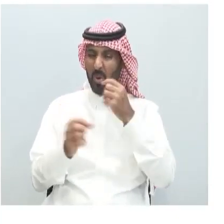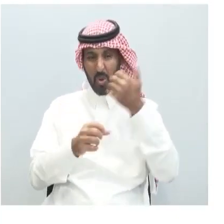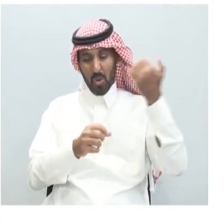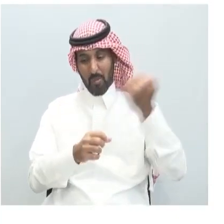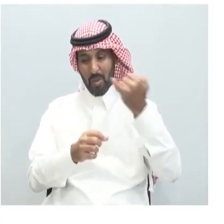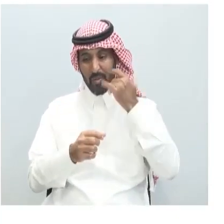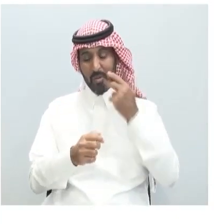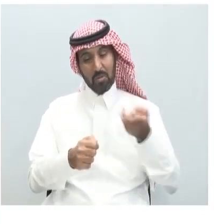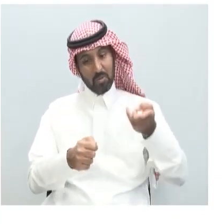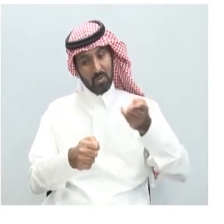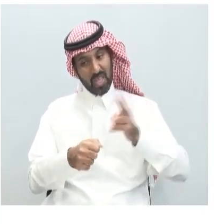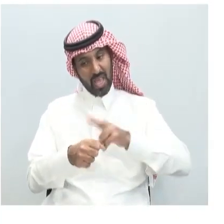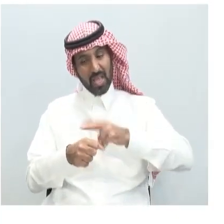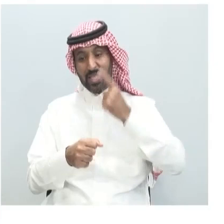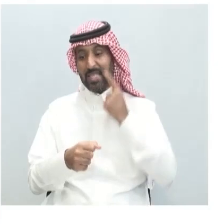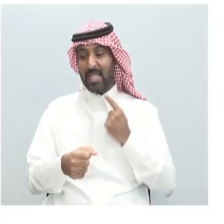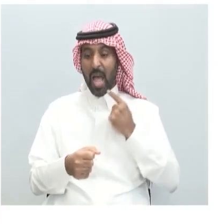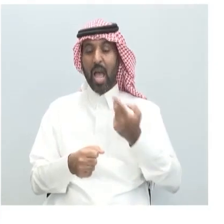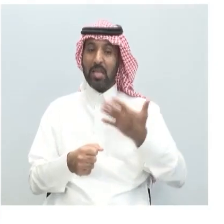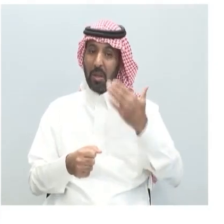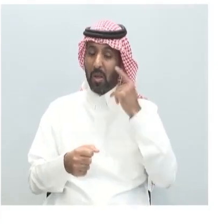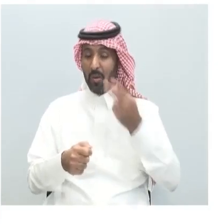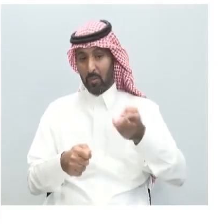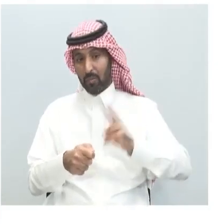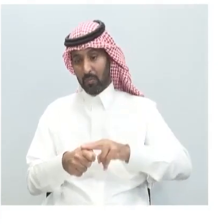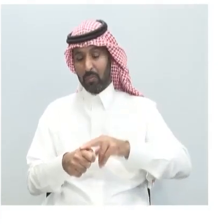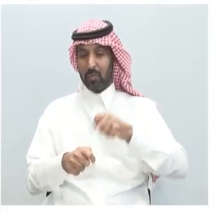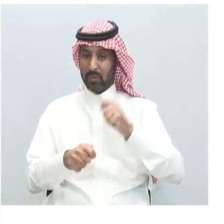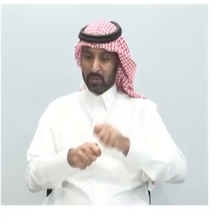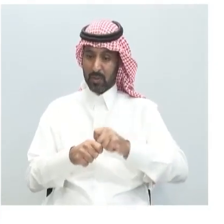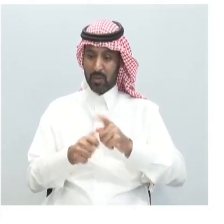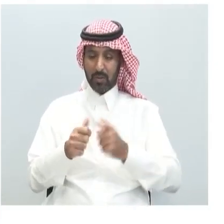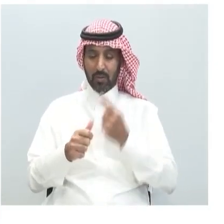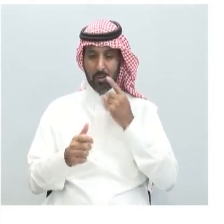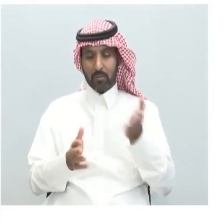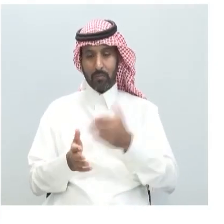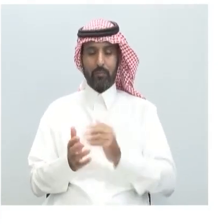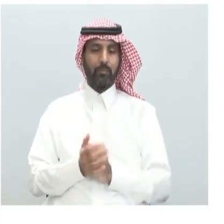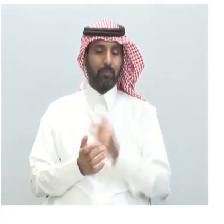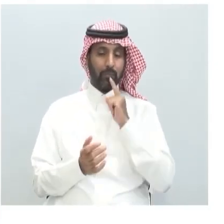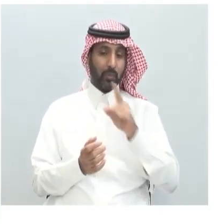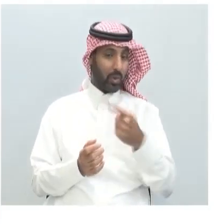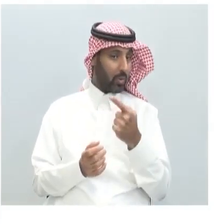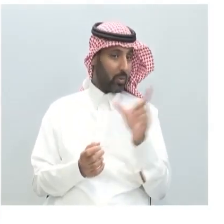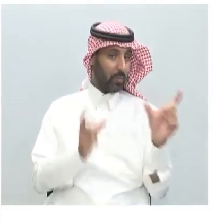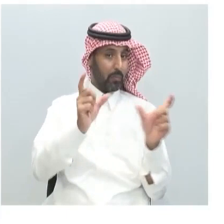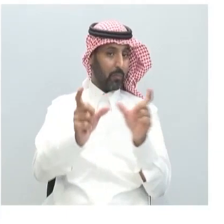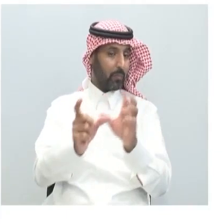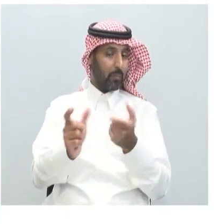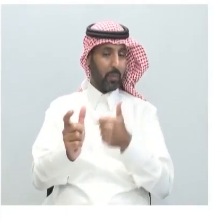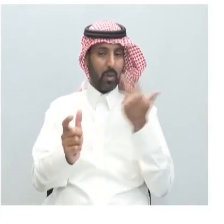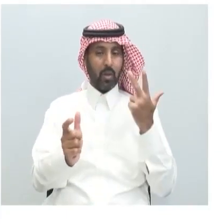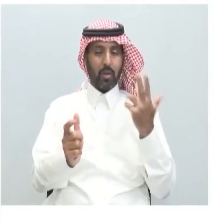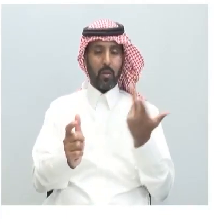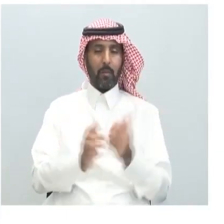remodeled. The old-fashioned orange small bathroom needs to be remodeled. So the correct order here in number